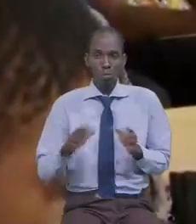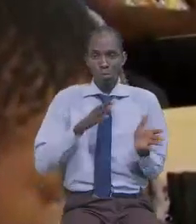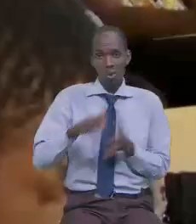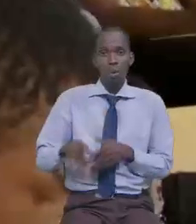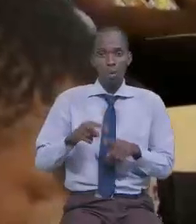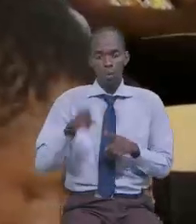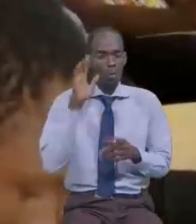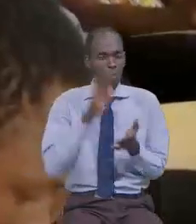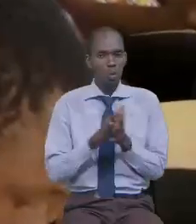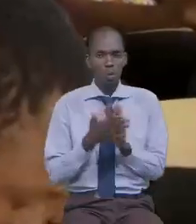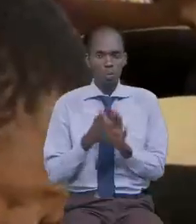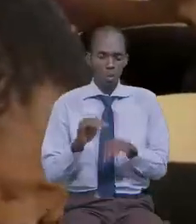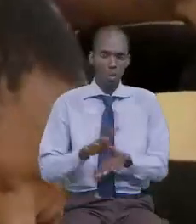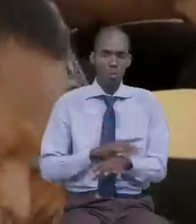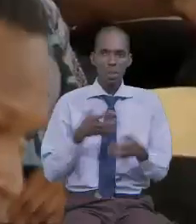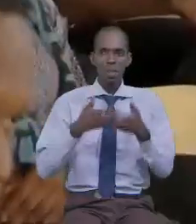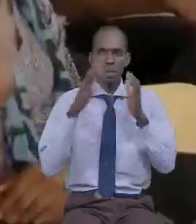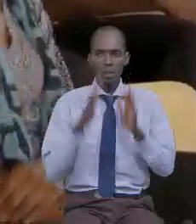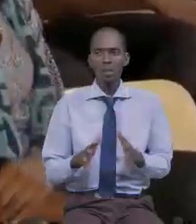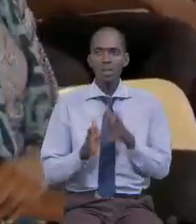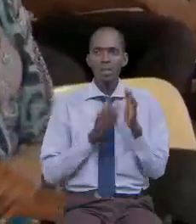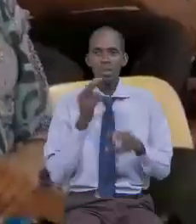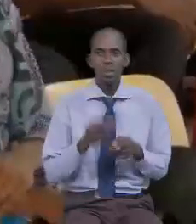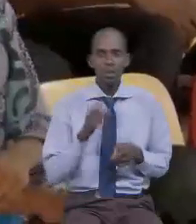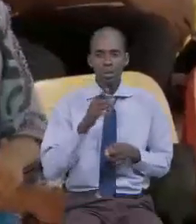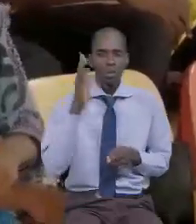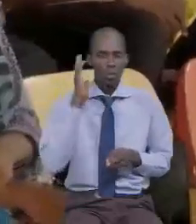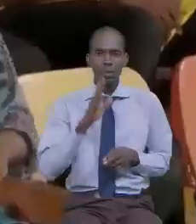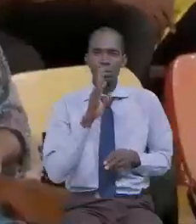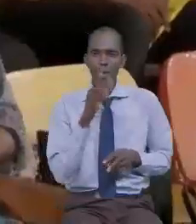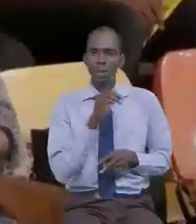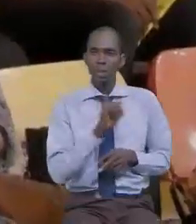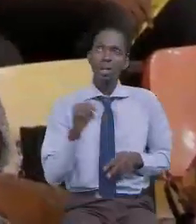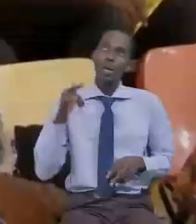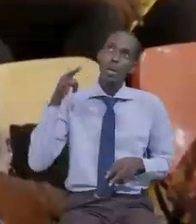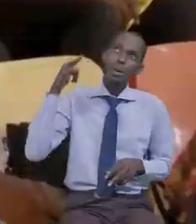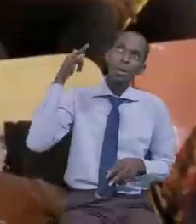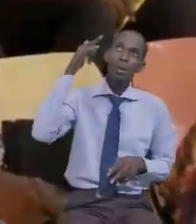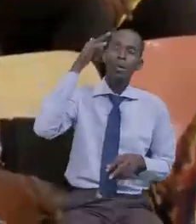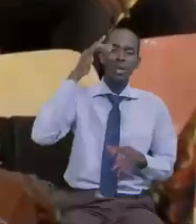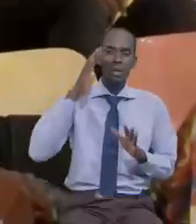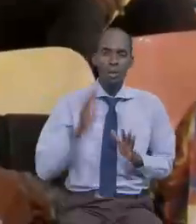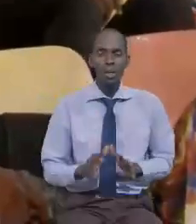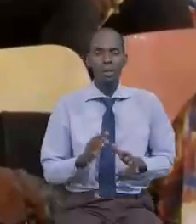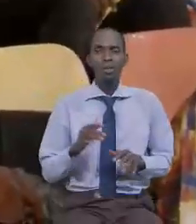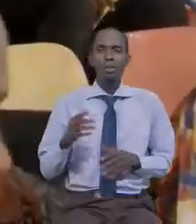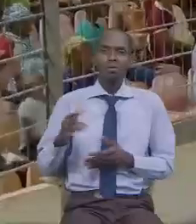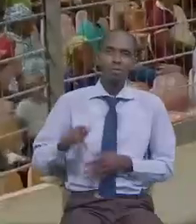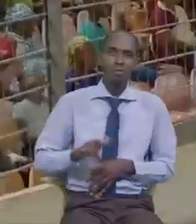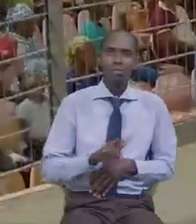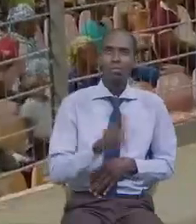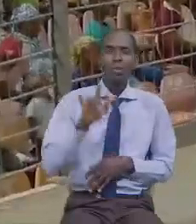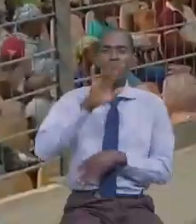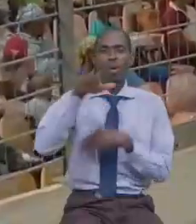engineer. And you will be a pilot flying all those jets. And they even have the